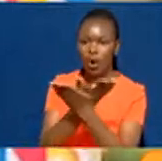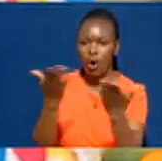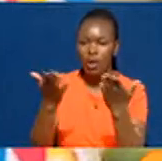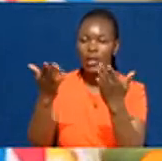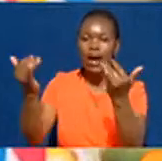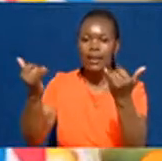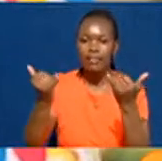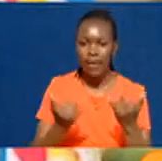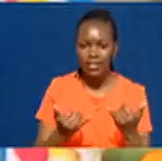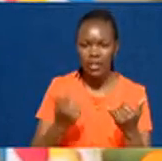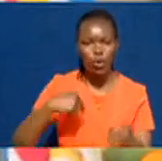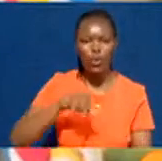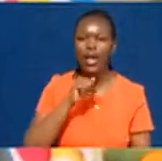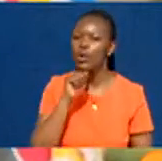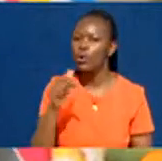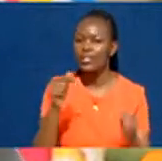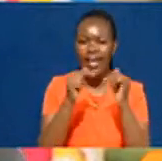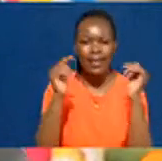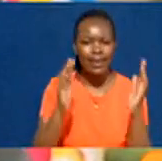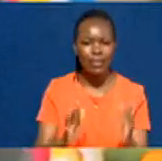enemies, we are Kenyans.